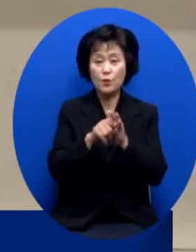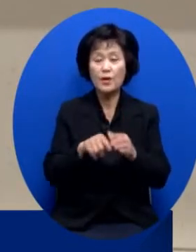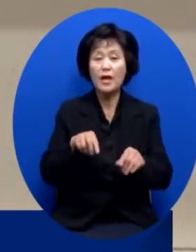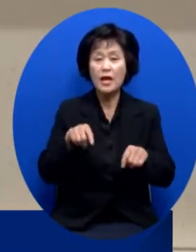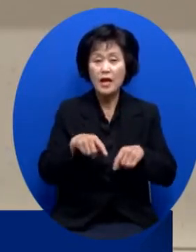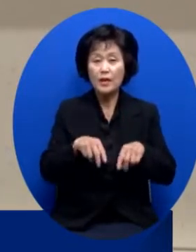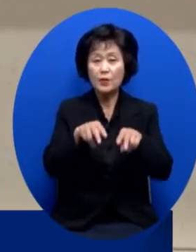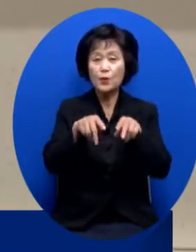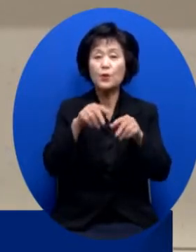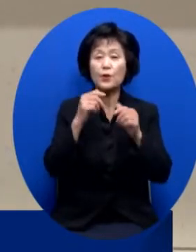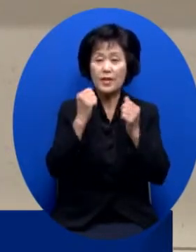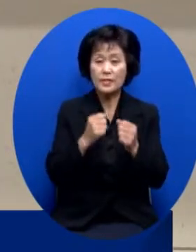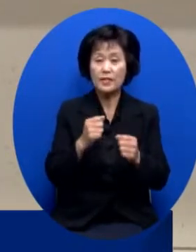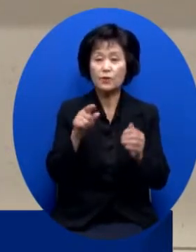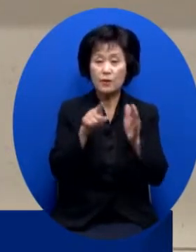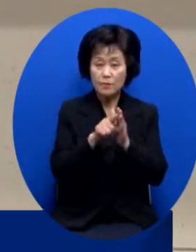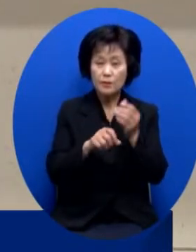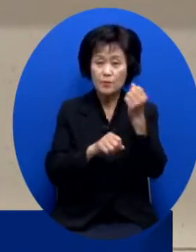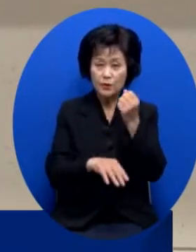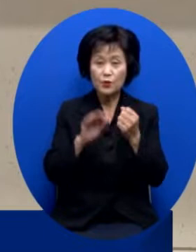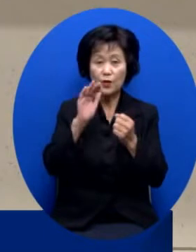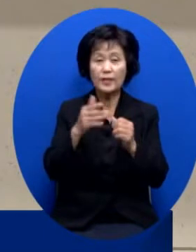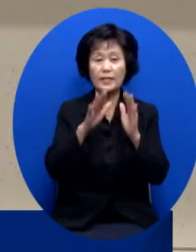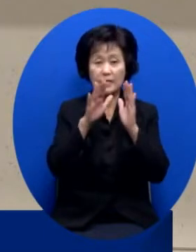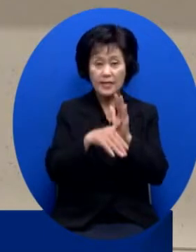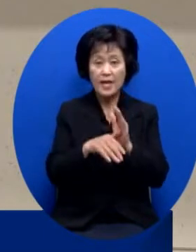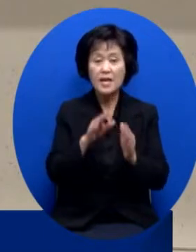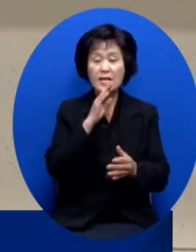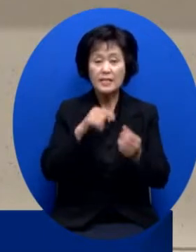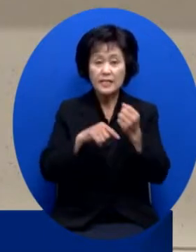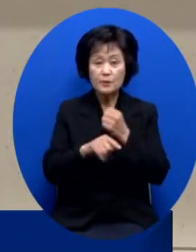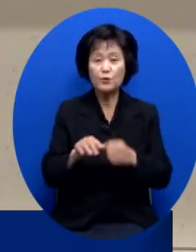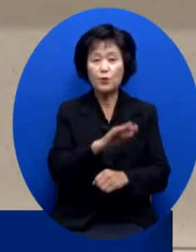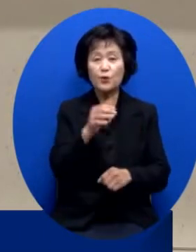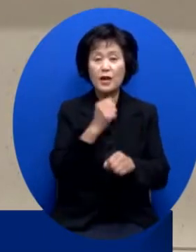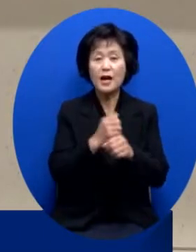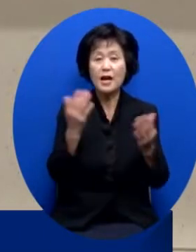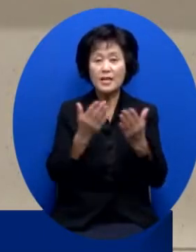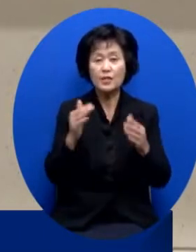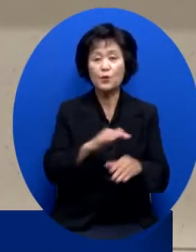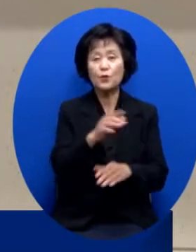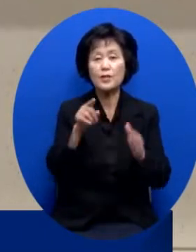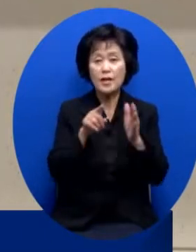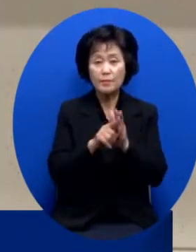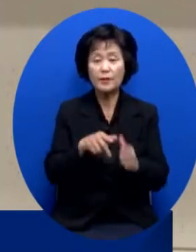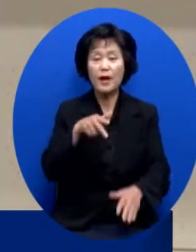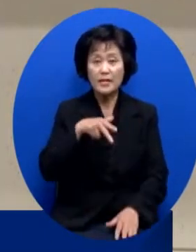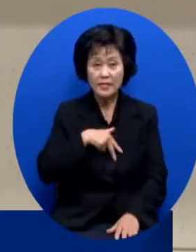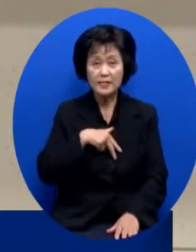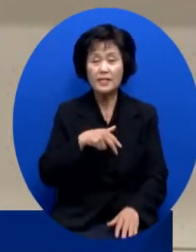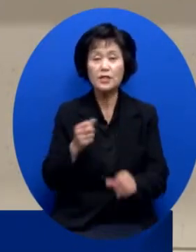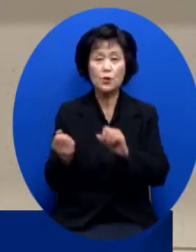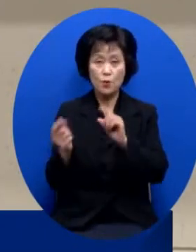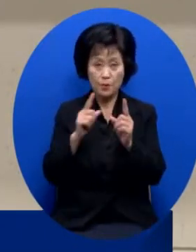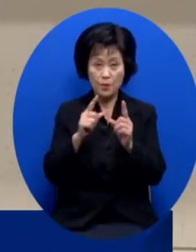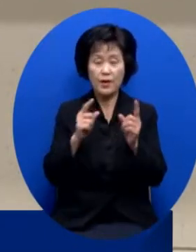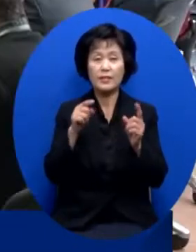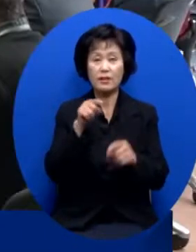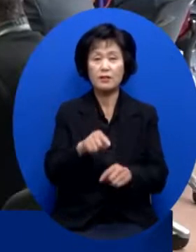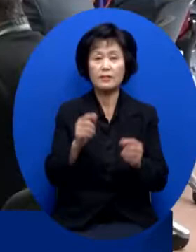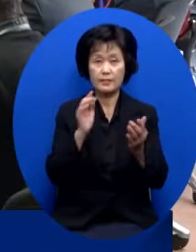Meanwhile, what we need to do is to restore our faith and our